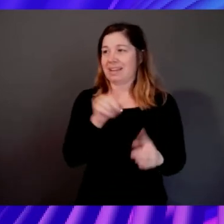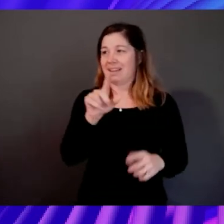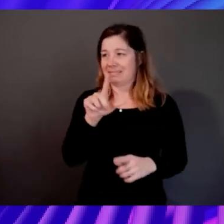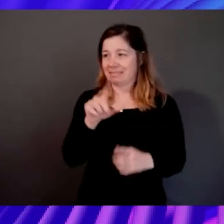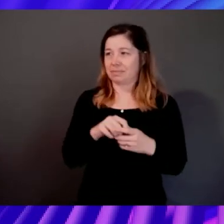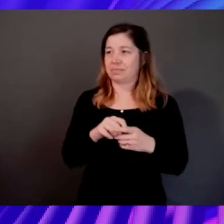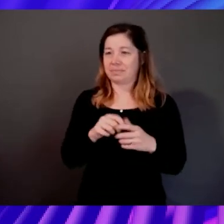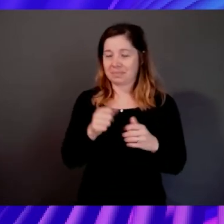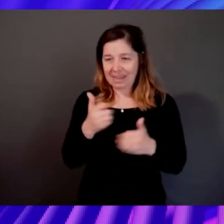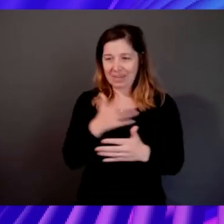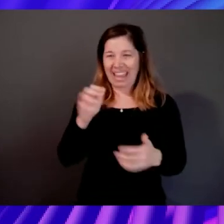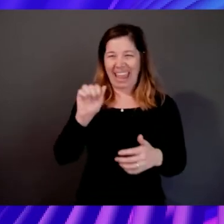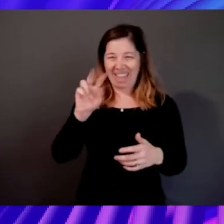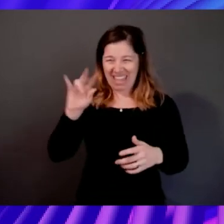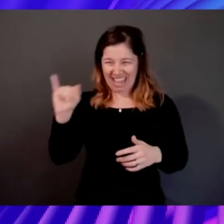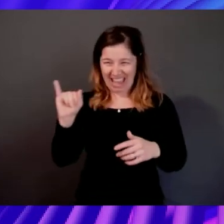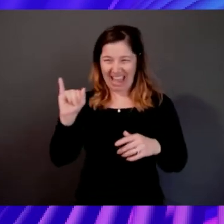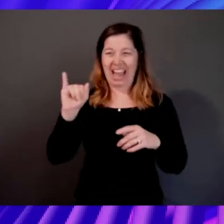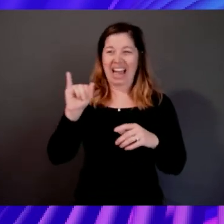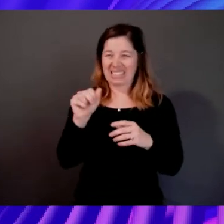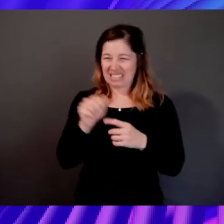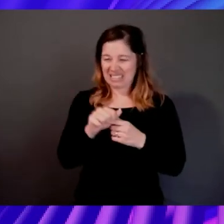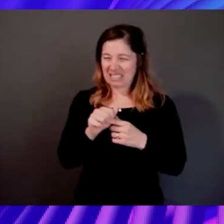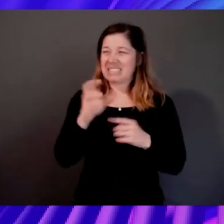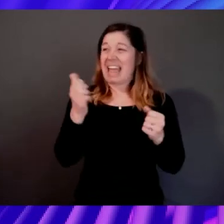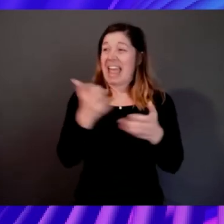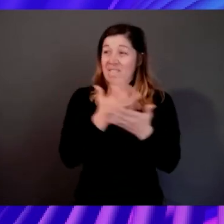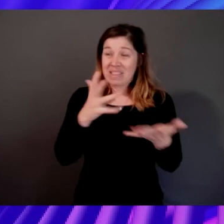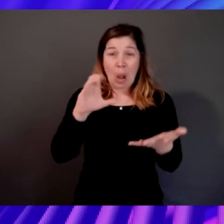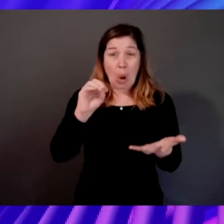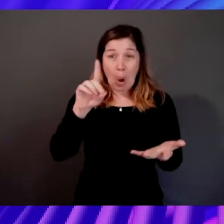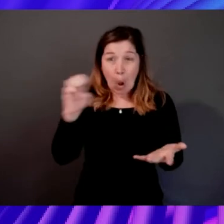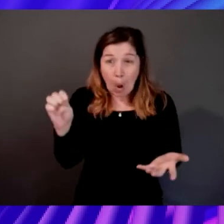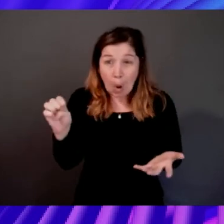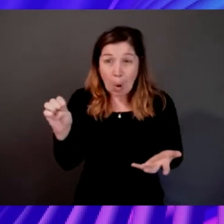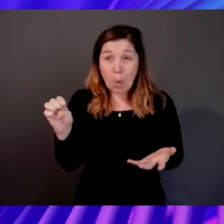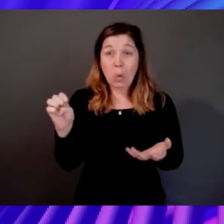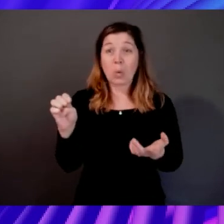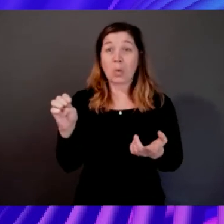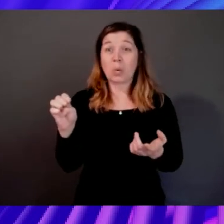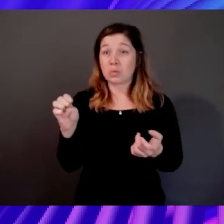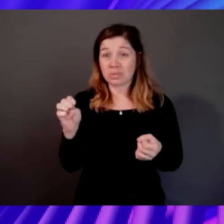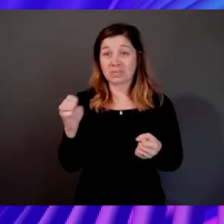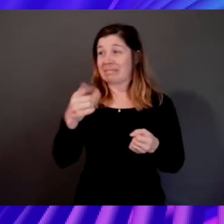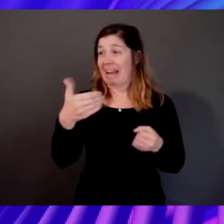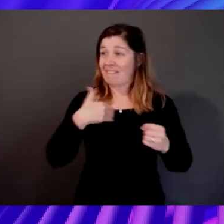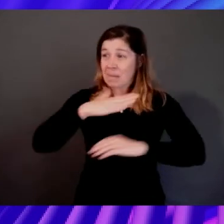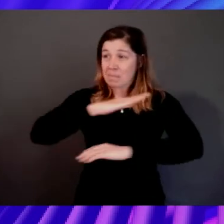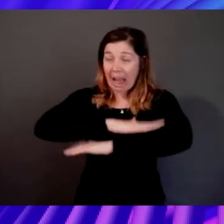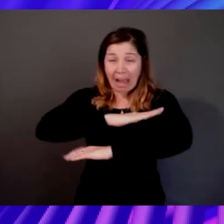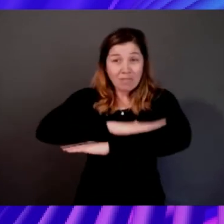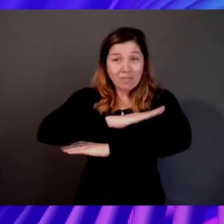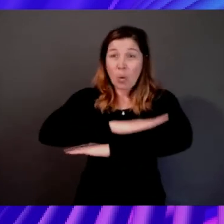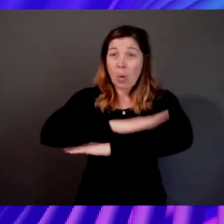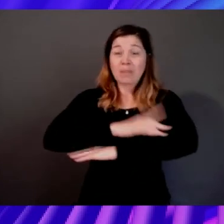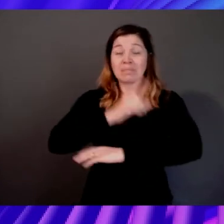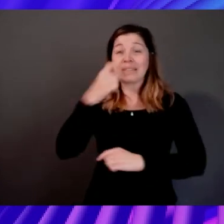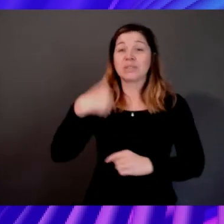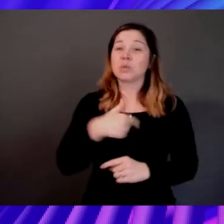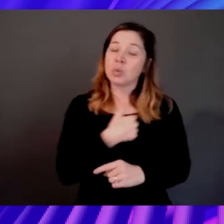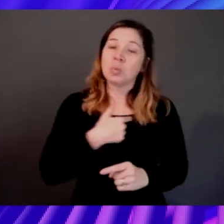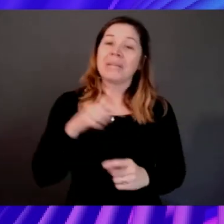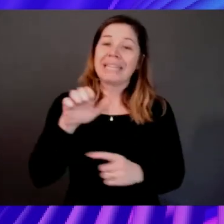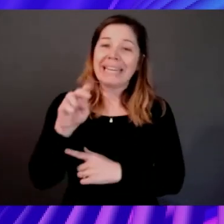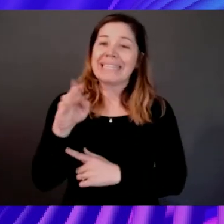everything as code is another place that we add value on top of that AWS platform because we enable customers to be able to find vulnerabilities